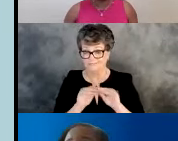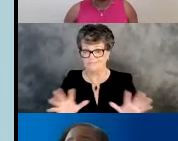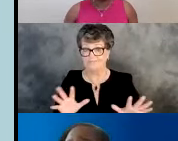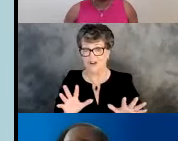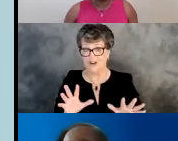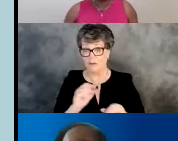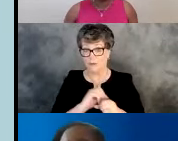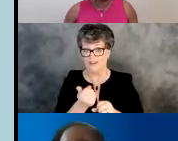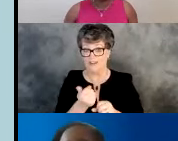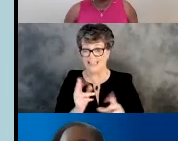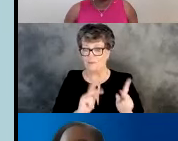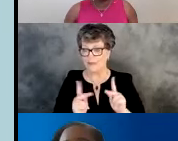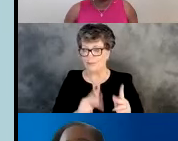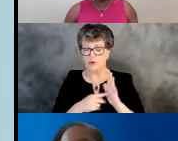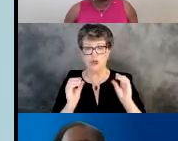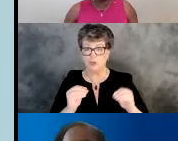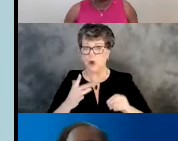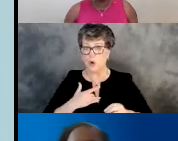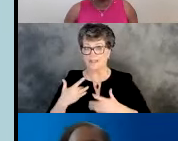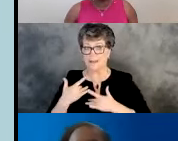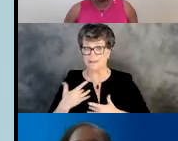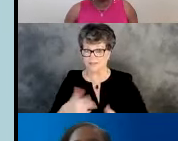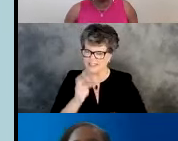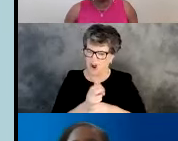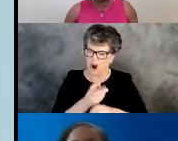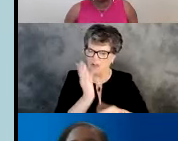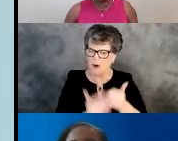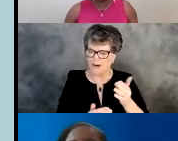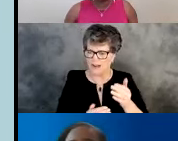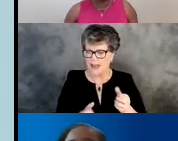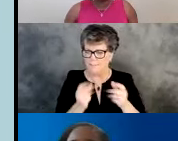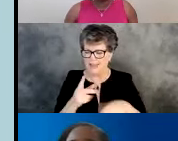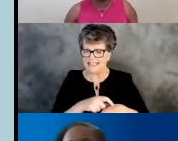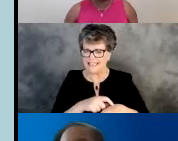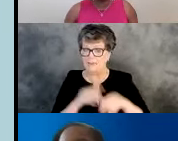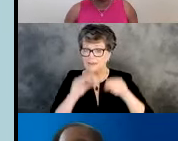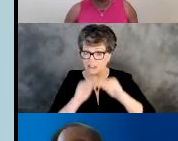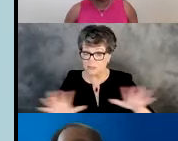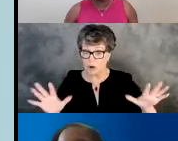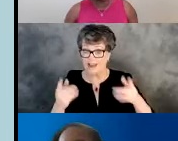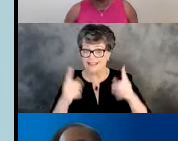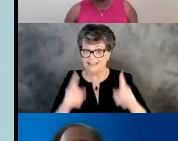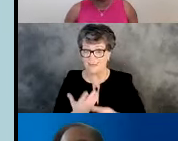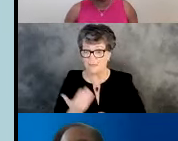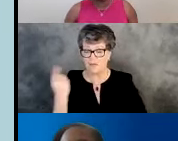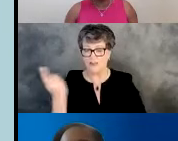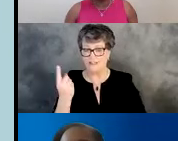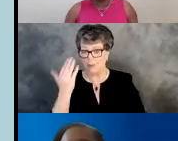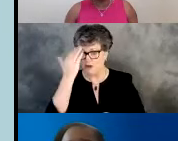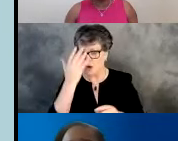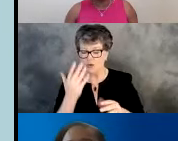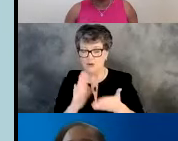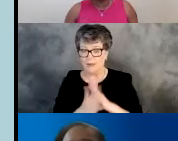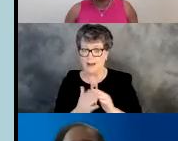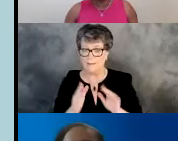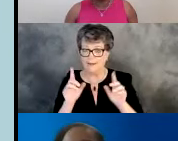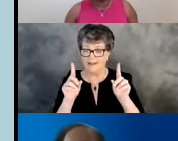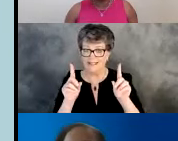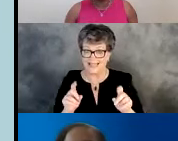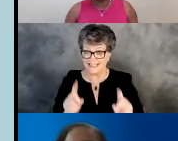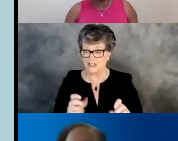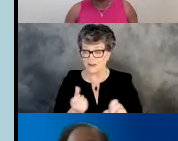from people who show no symptoms. So that's the hard part, is that a lot of times the spread has happened before someone knows to go get tested to try and make sure that they